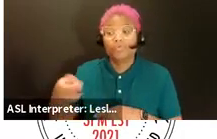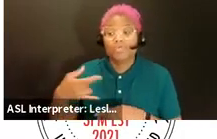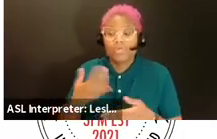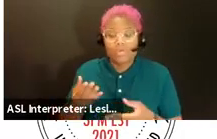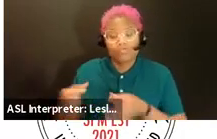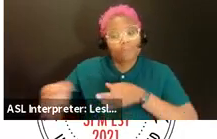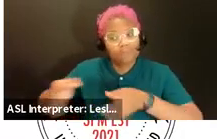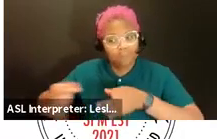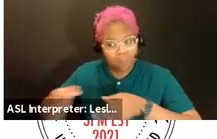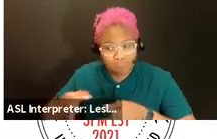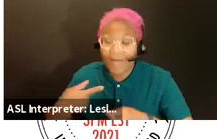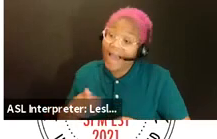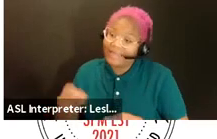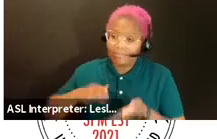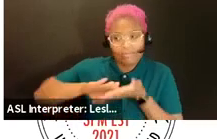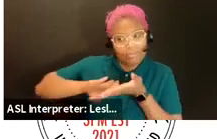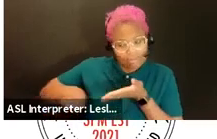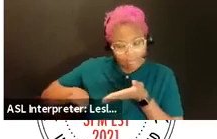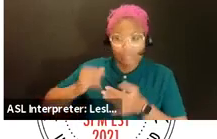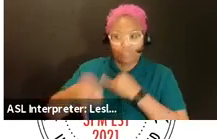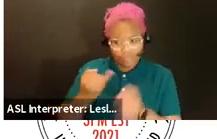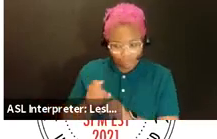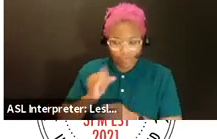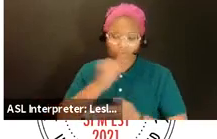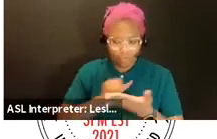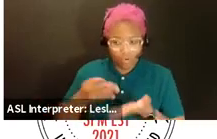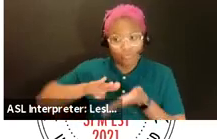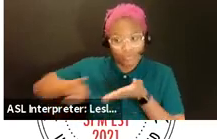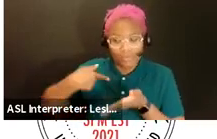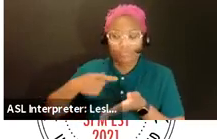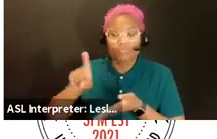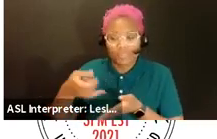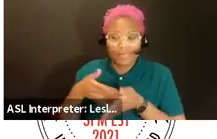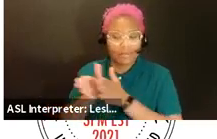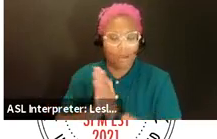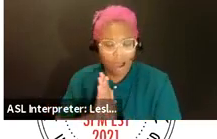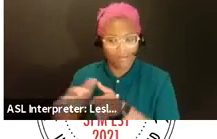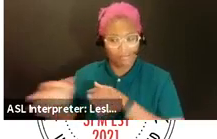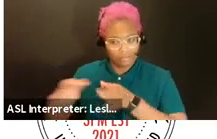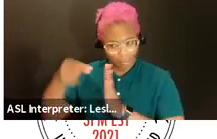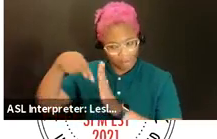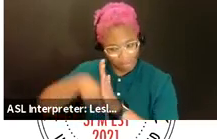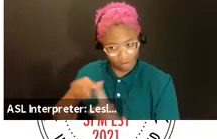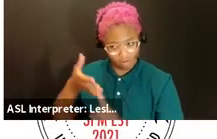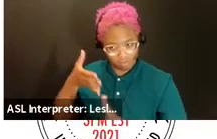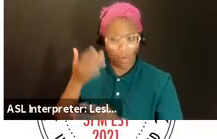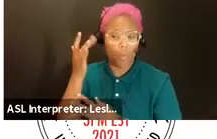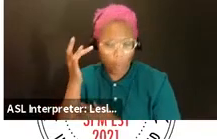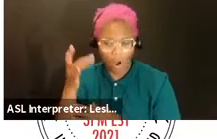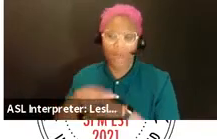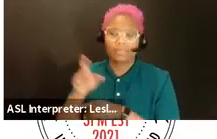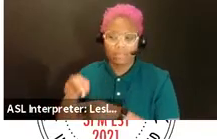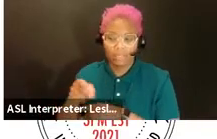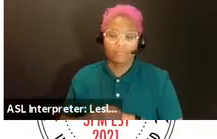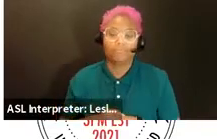interest exception. Well, again, I'll get onto that in a bit below. Note, it's also important to note that the Department of State, has